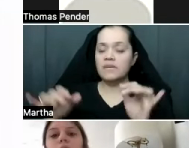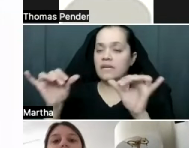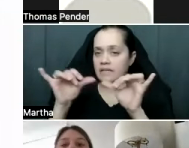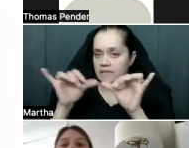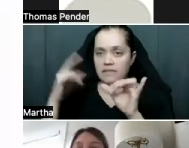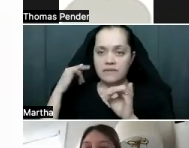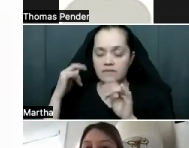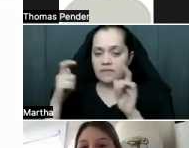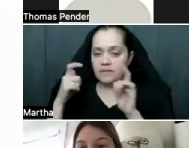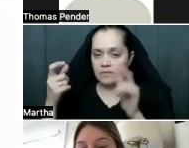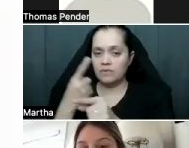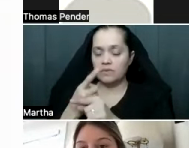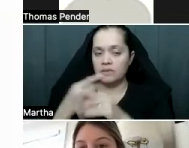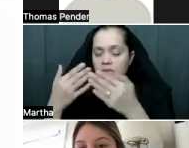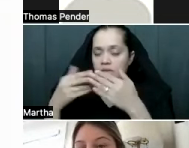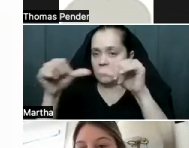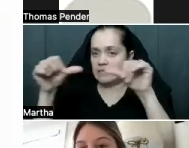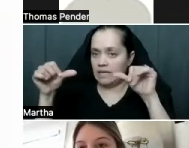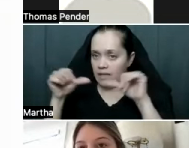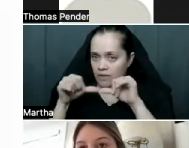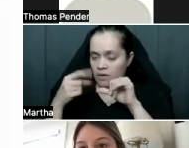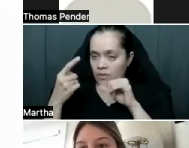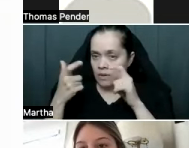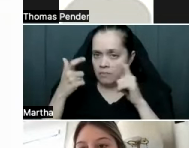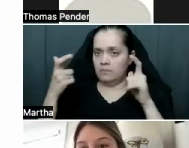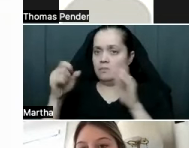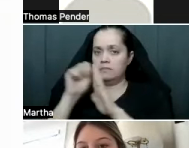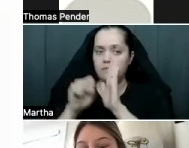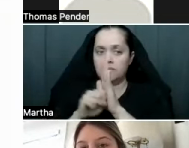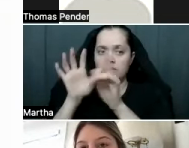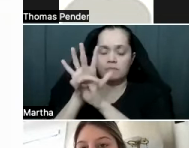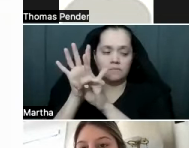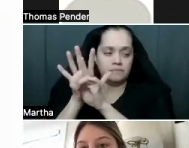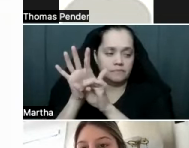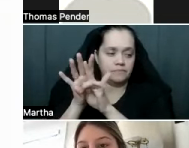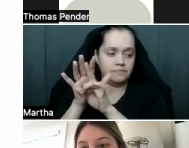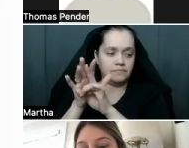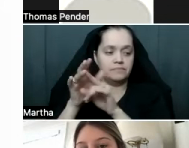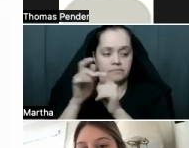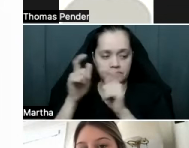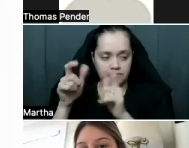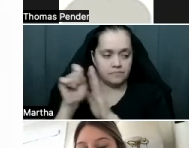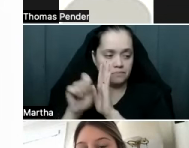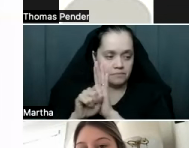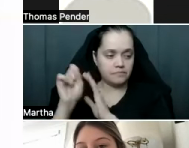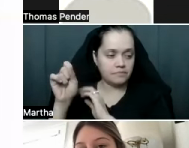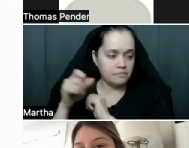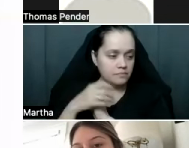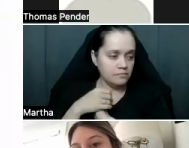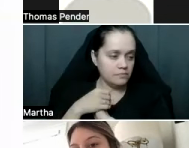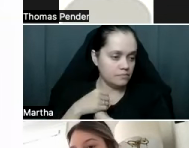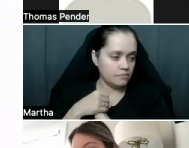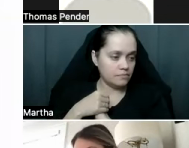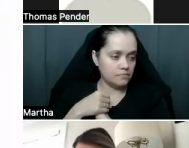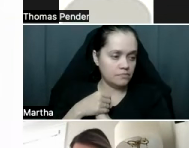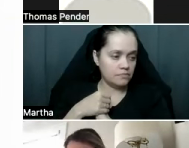it? Whether it's the area, one of the bigger states, but the population, the biggest state. Okay, and